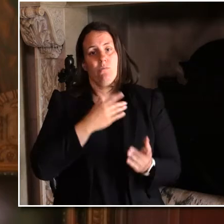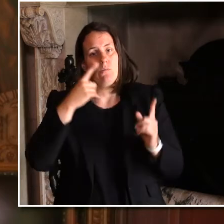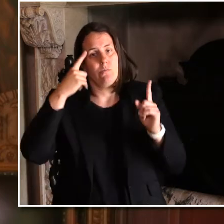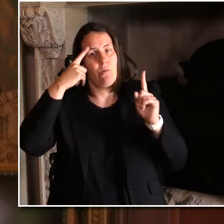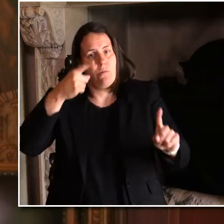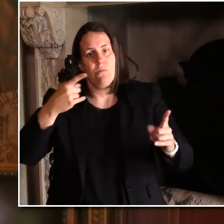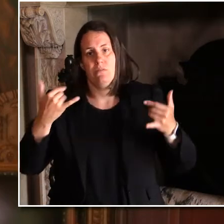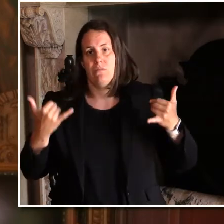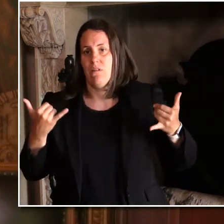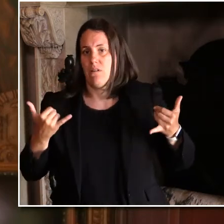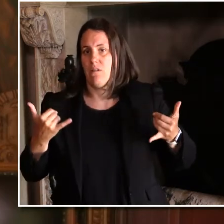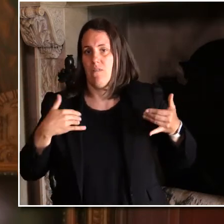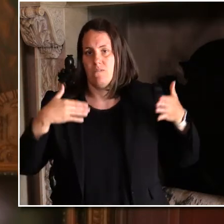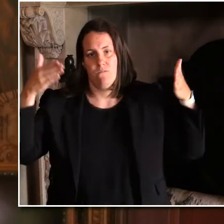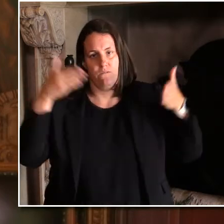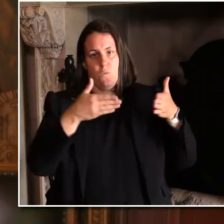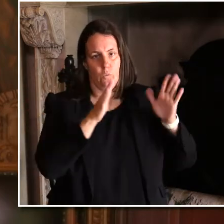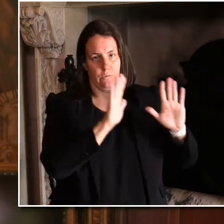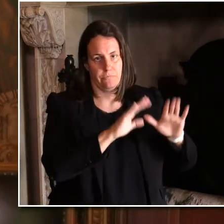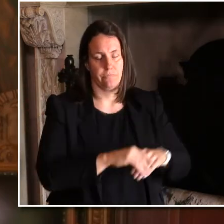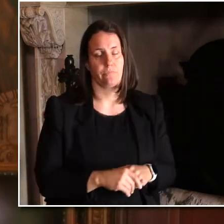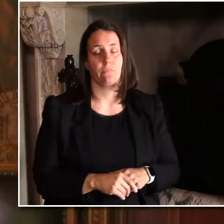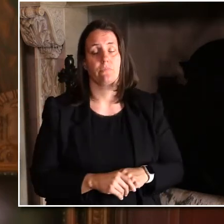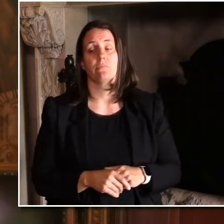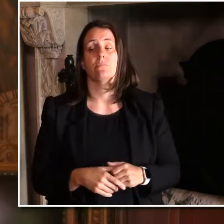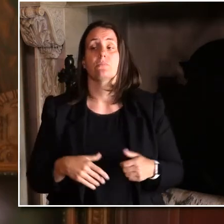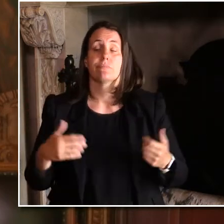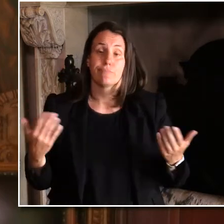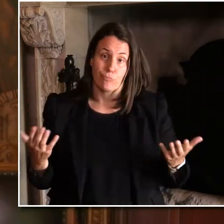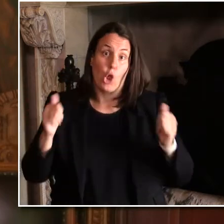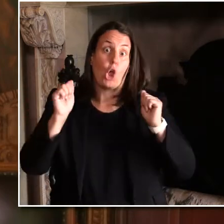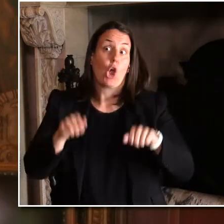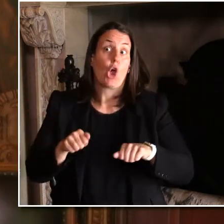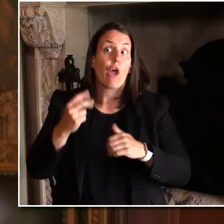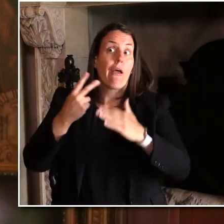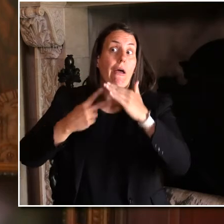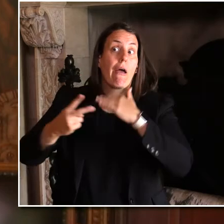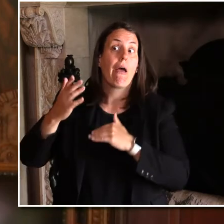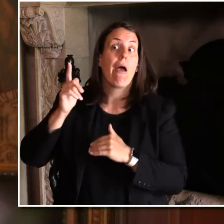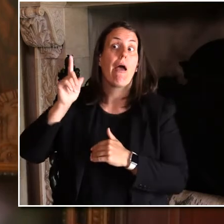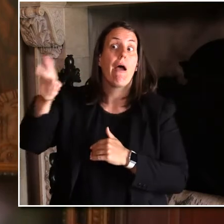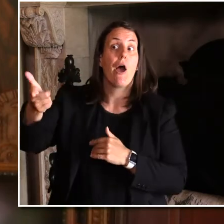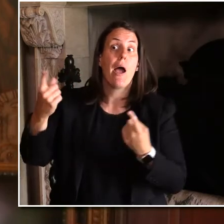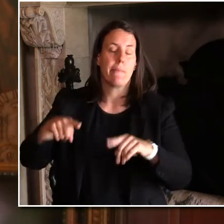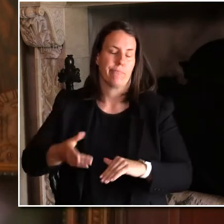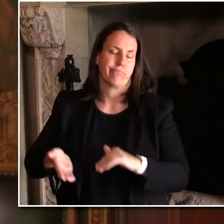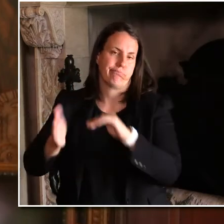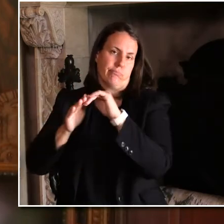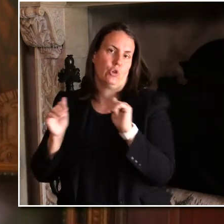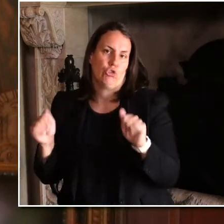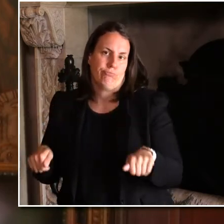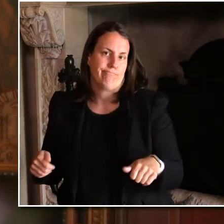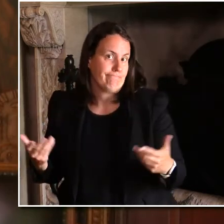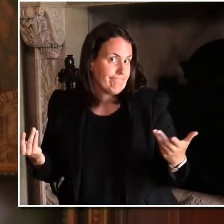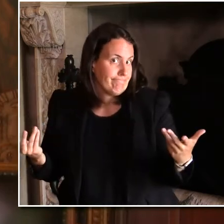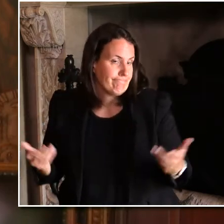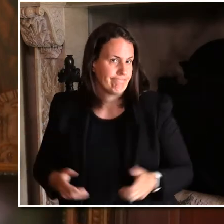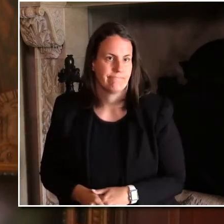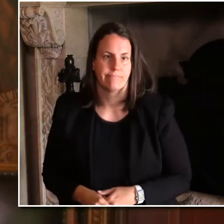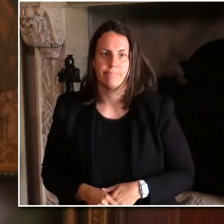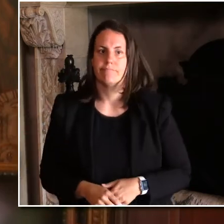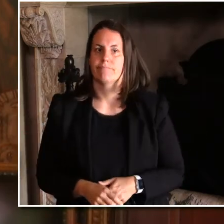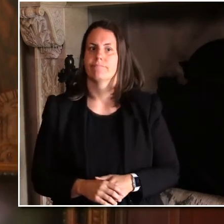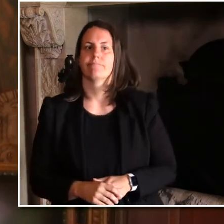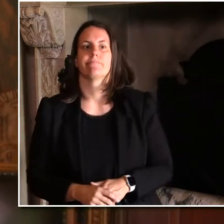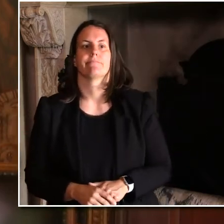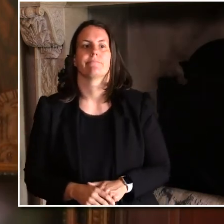impossible. We're having 200 cases per day now in the state. As we're building our capacity